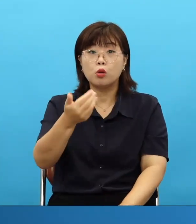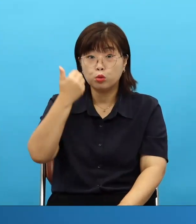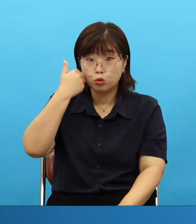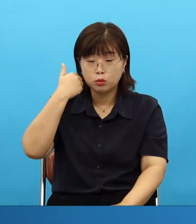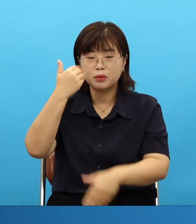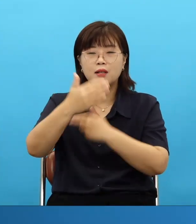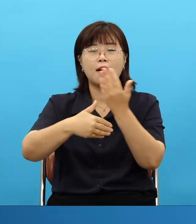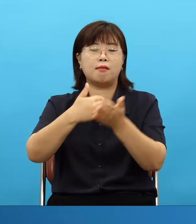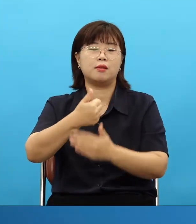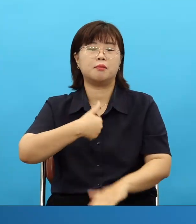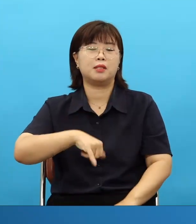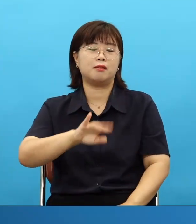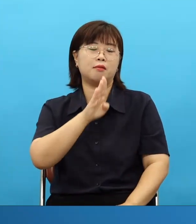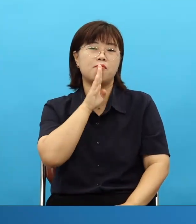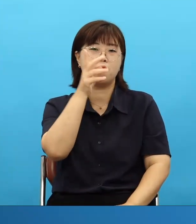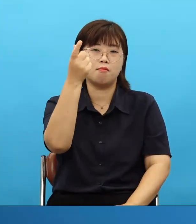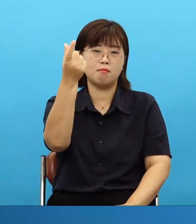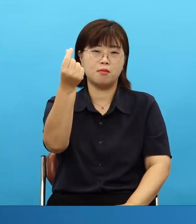God.